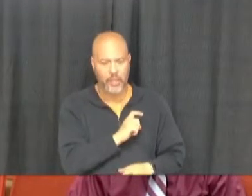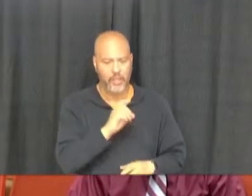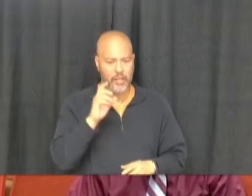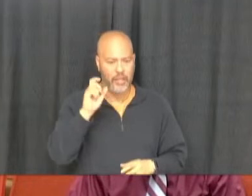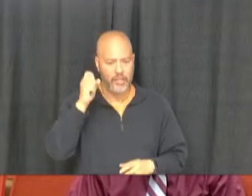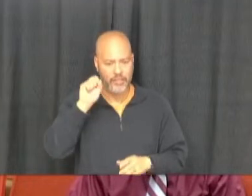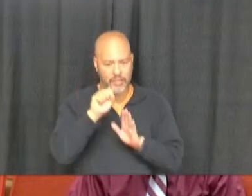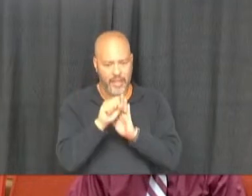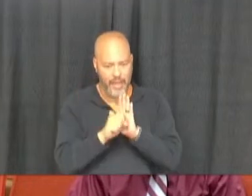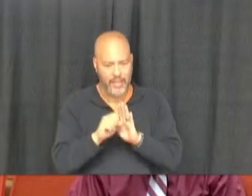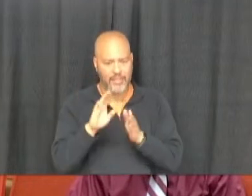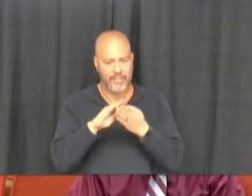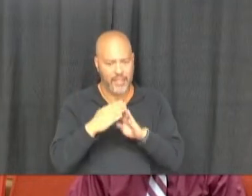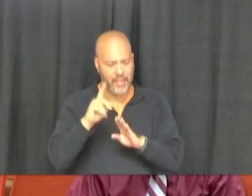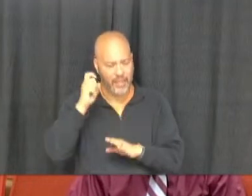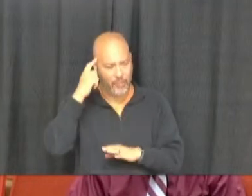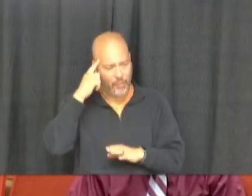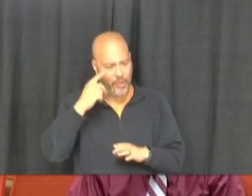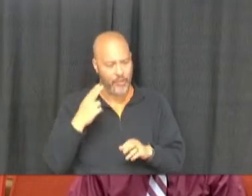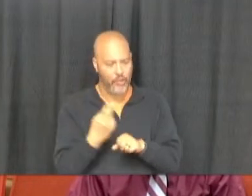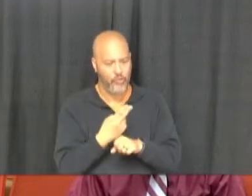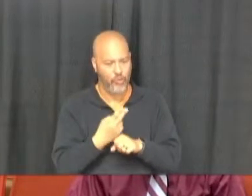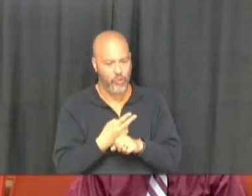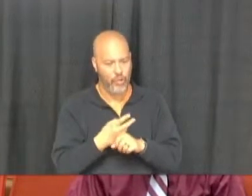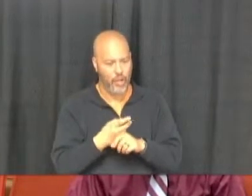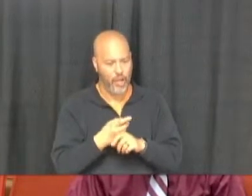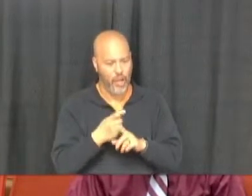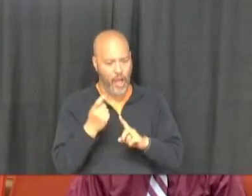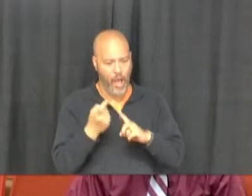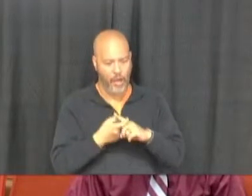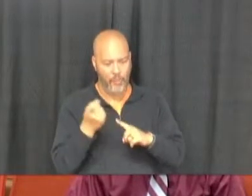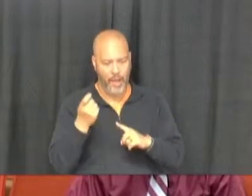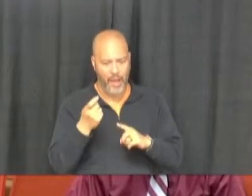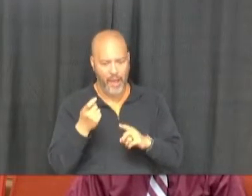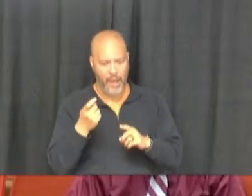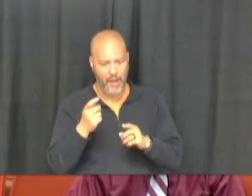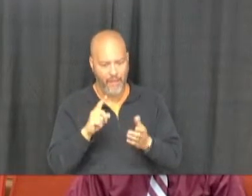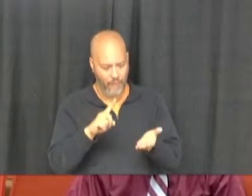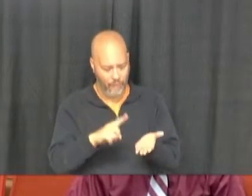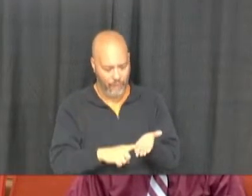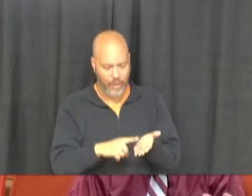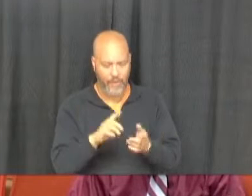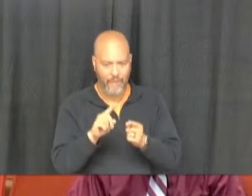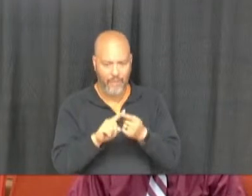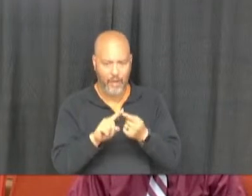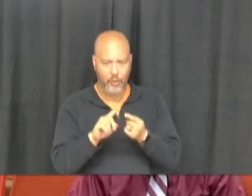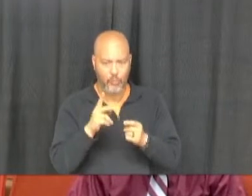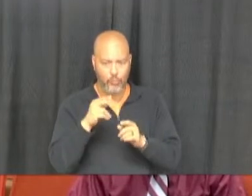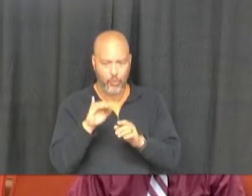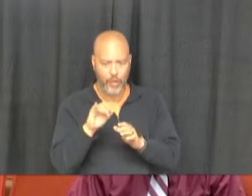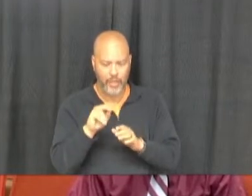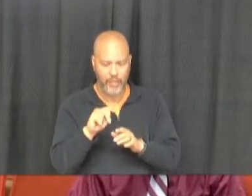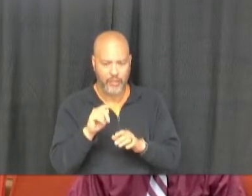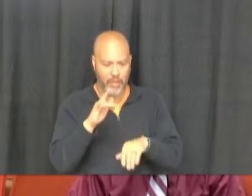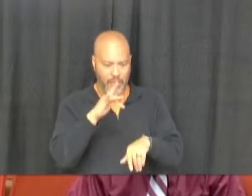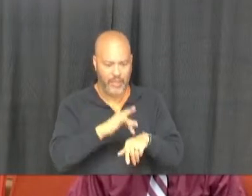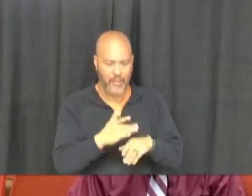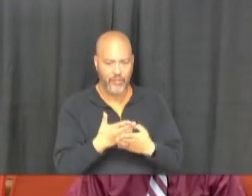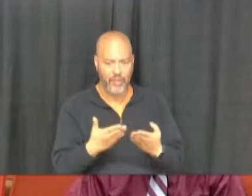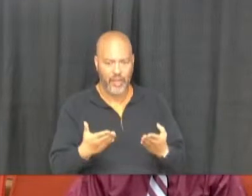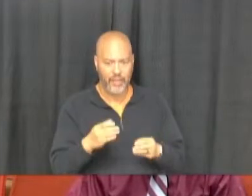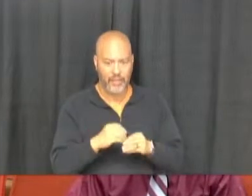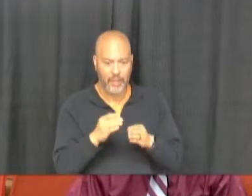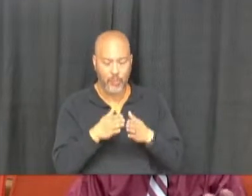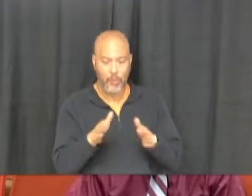they use automated fingerprint analysis machines. When people go and touch surfaces in